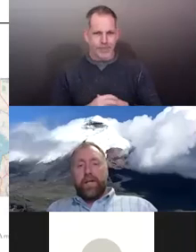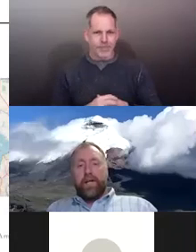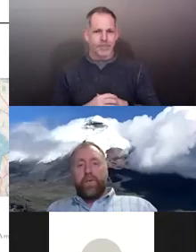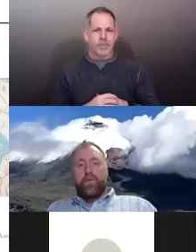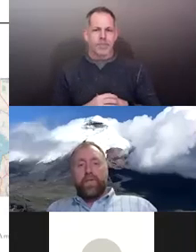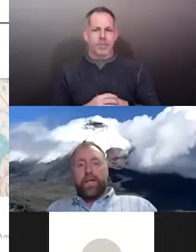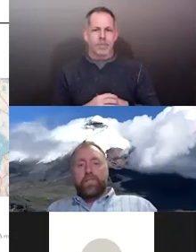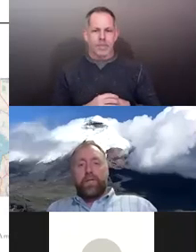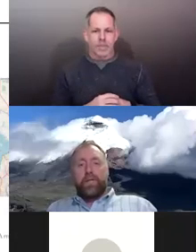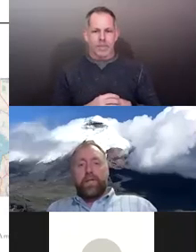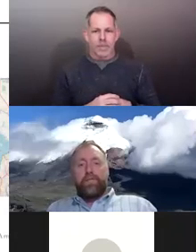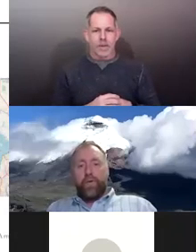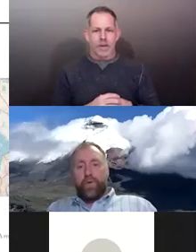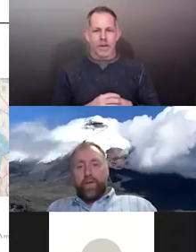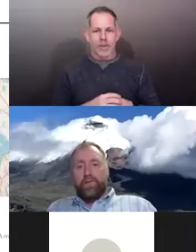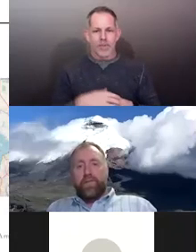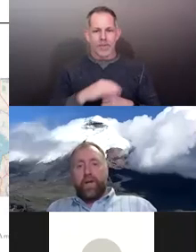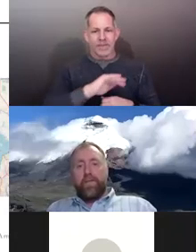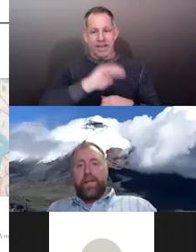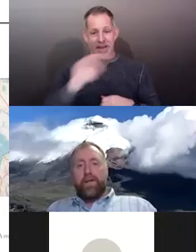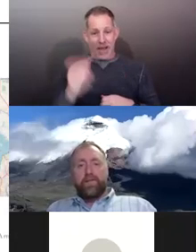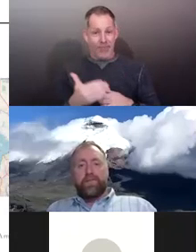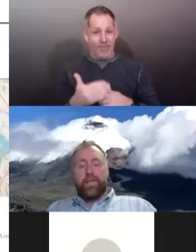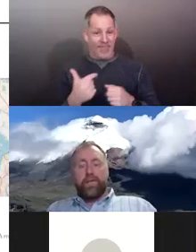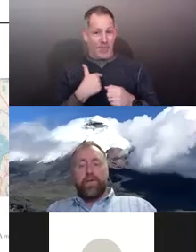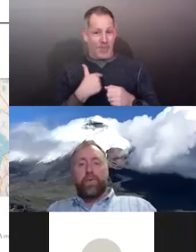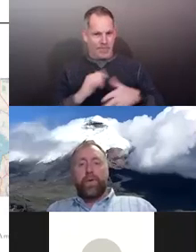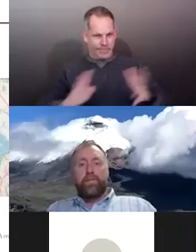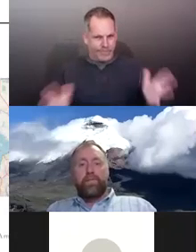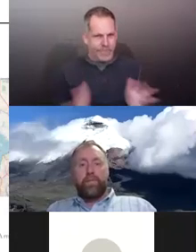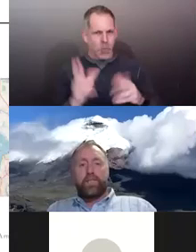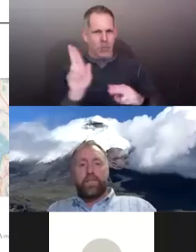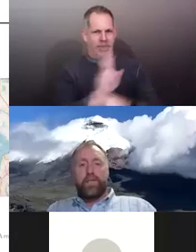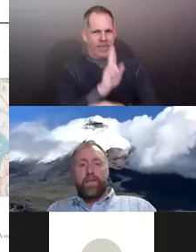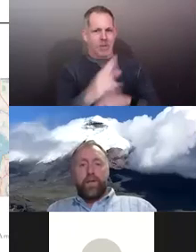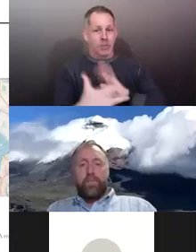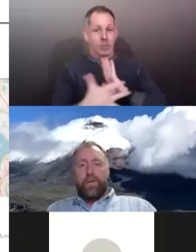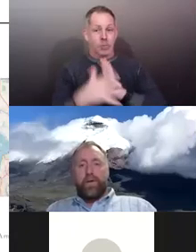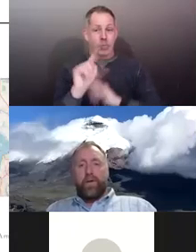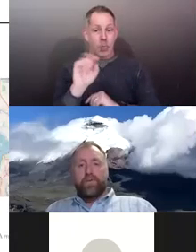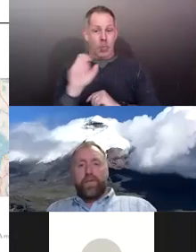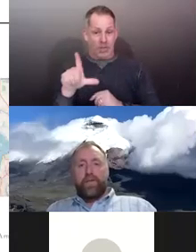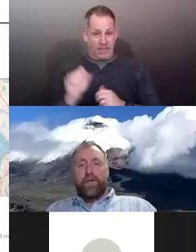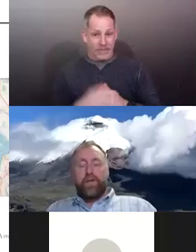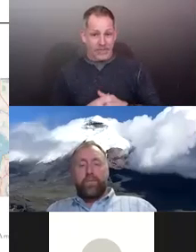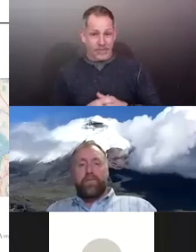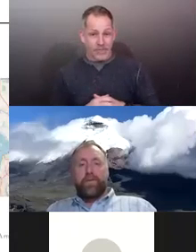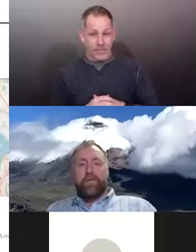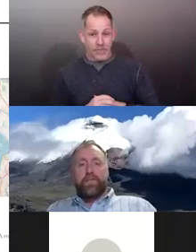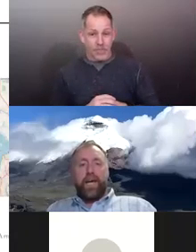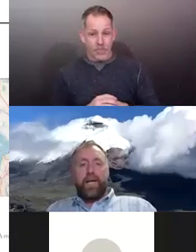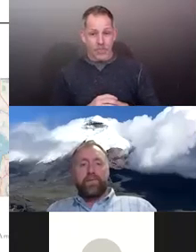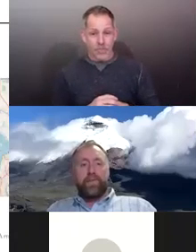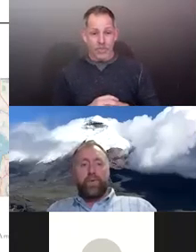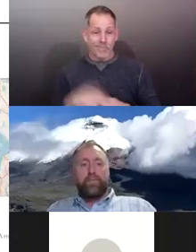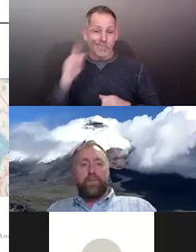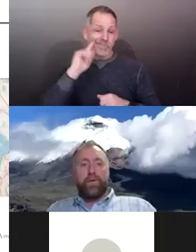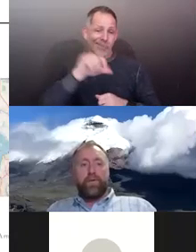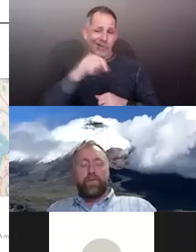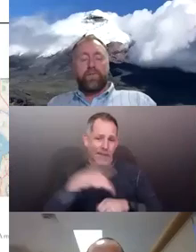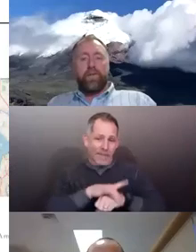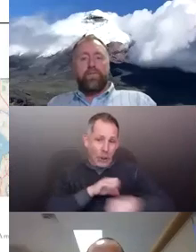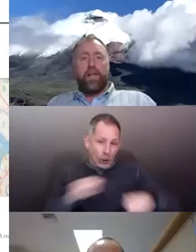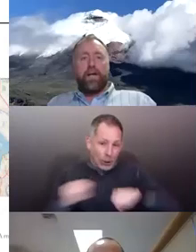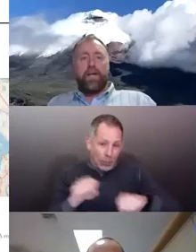share. We use that generally for what you see on there is earthquake information, but you can also see there are a number of other tabs and we can